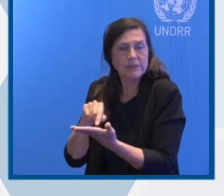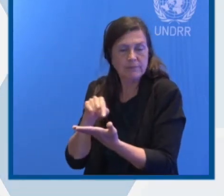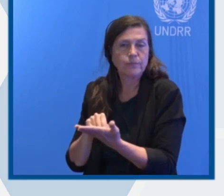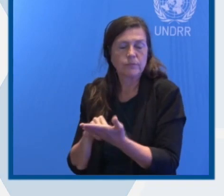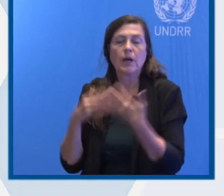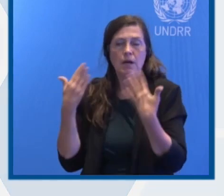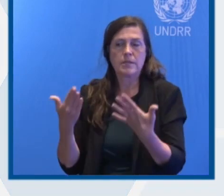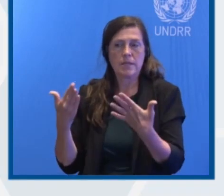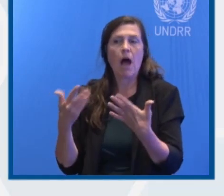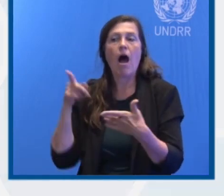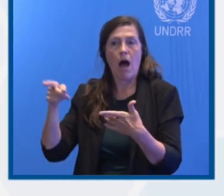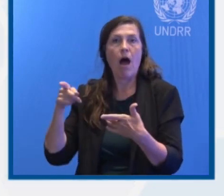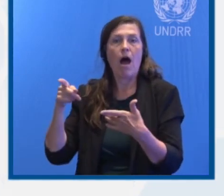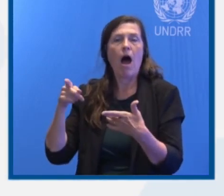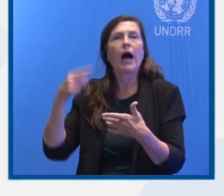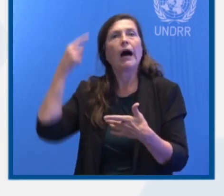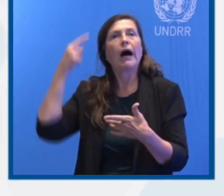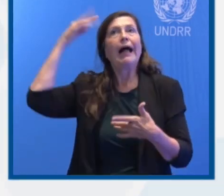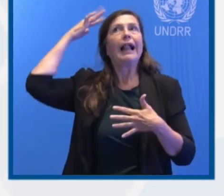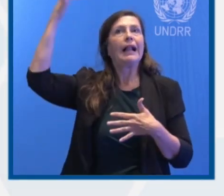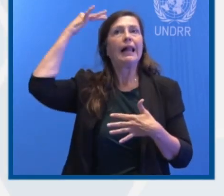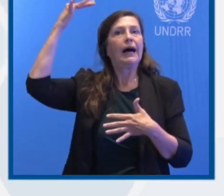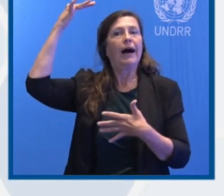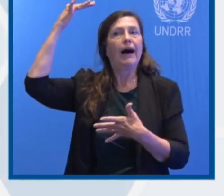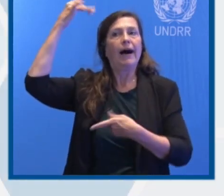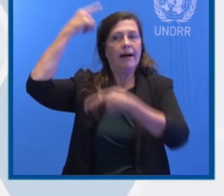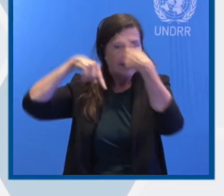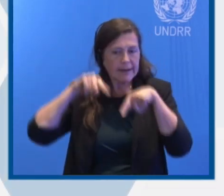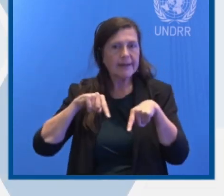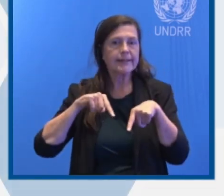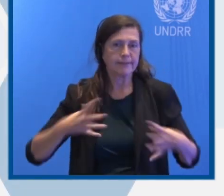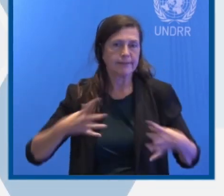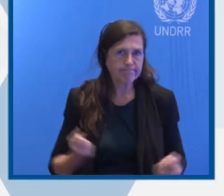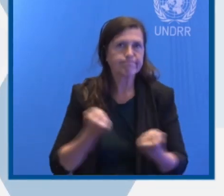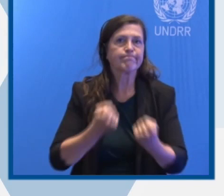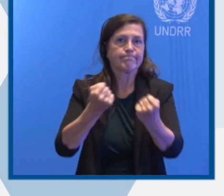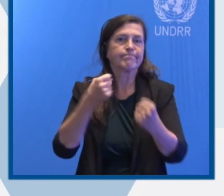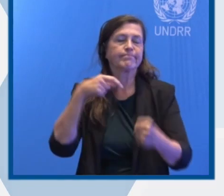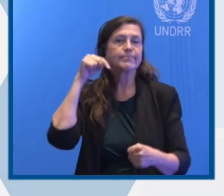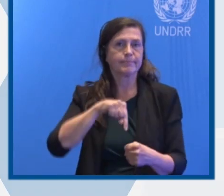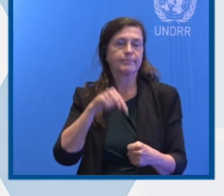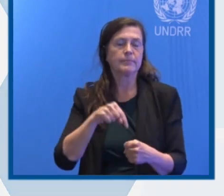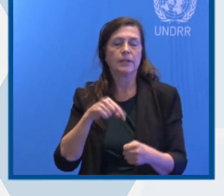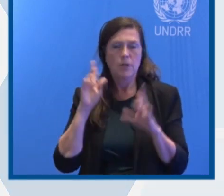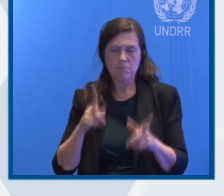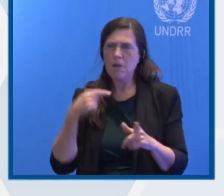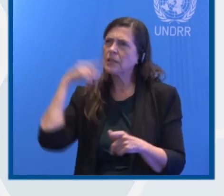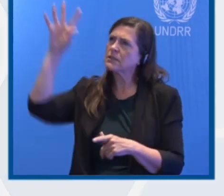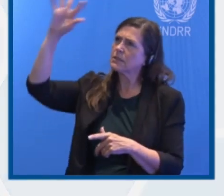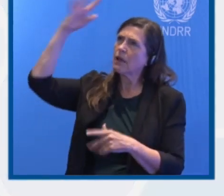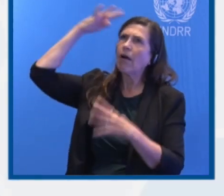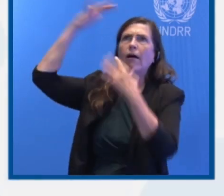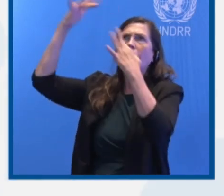beyond the rhetoric of it to actually implementing it, having a more precise understanding of